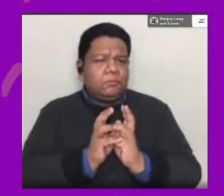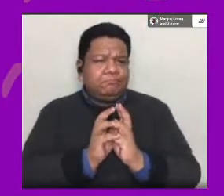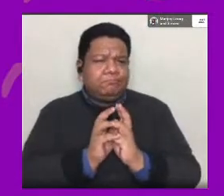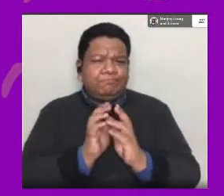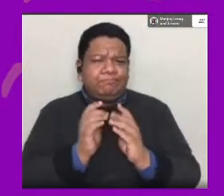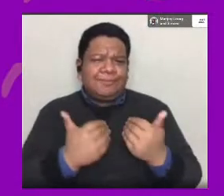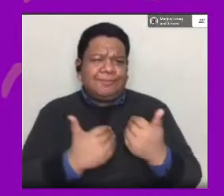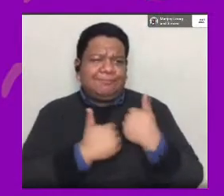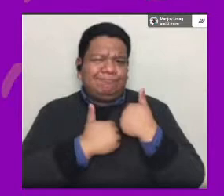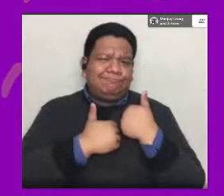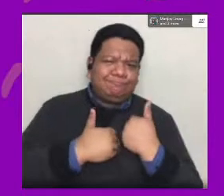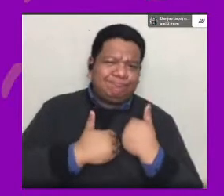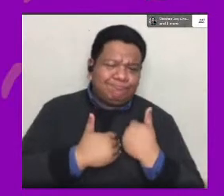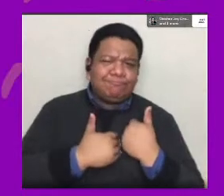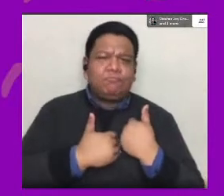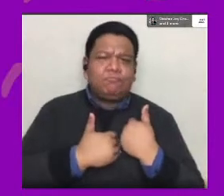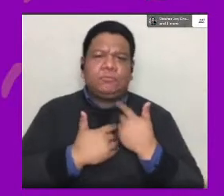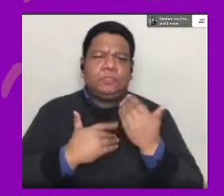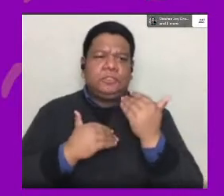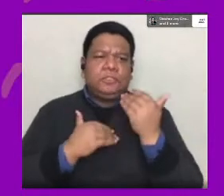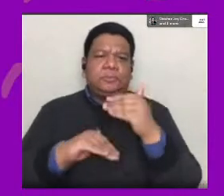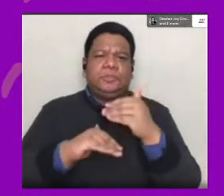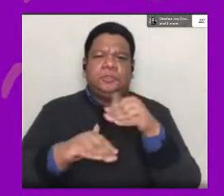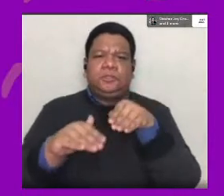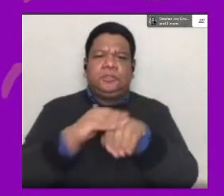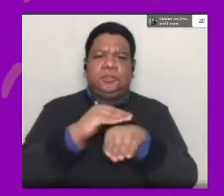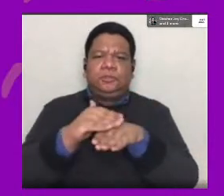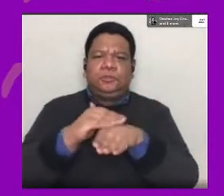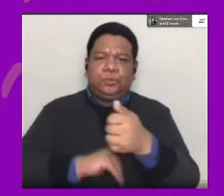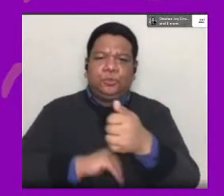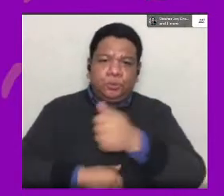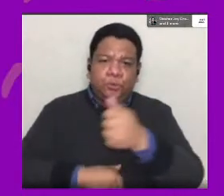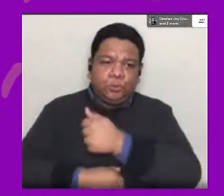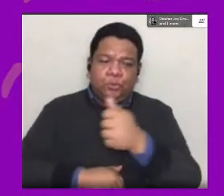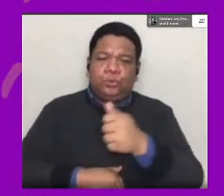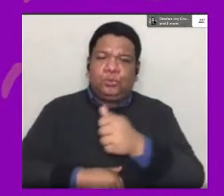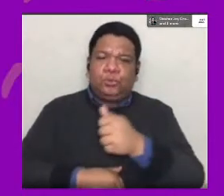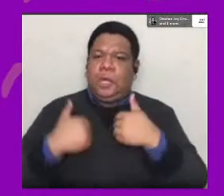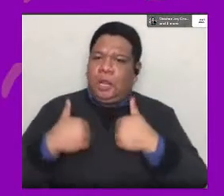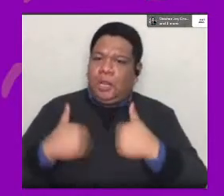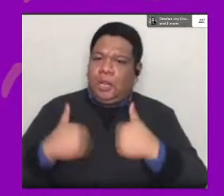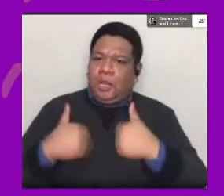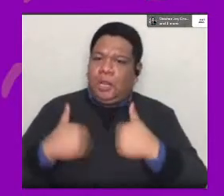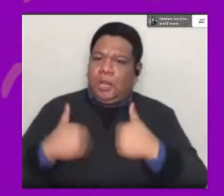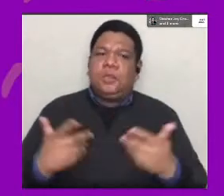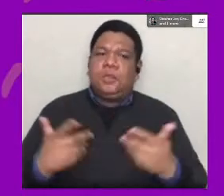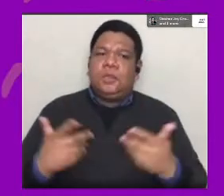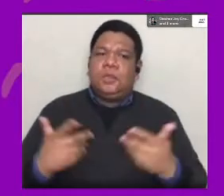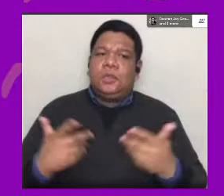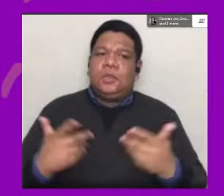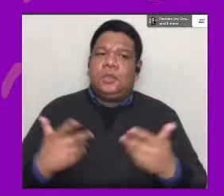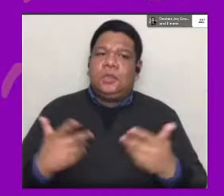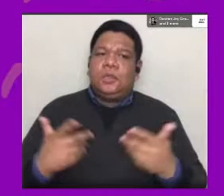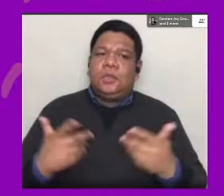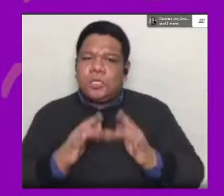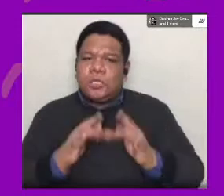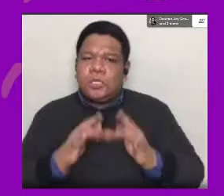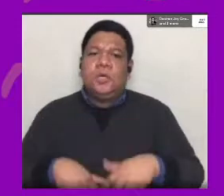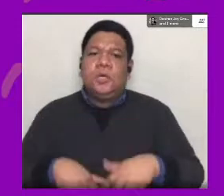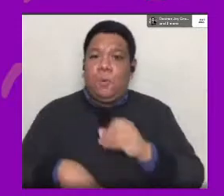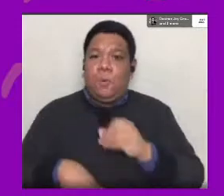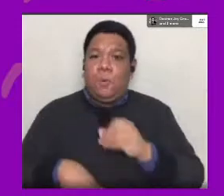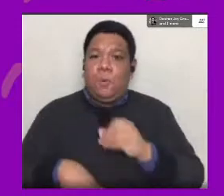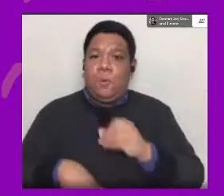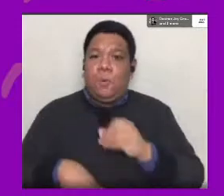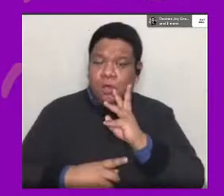bearing the burden of limited access to transportation, health services, internet, and to water,